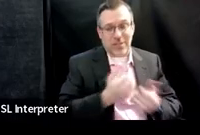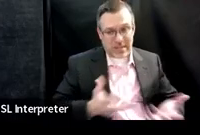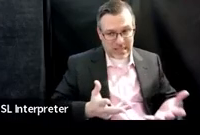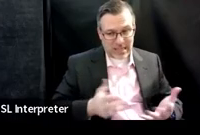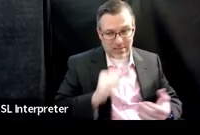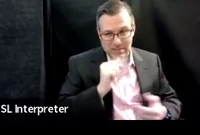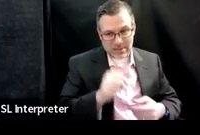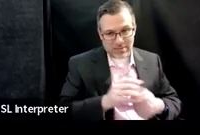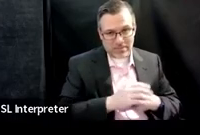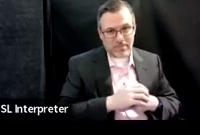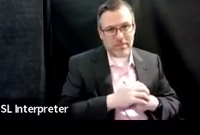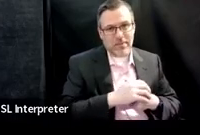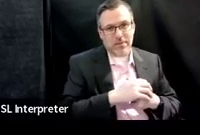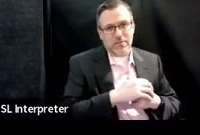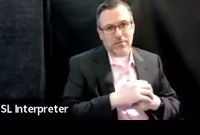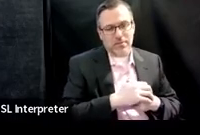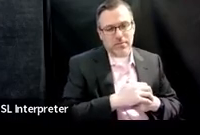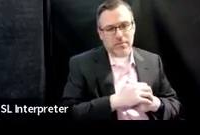factors.